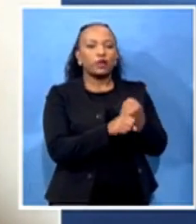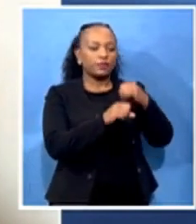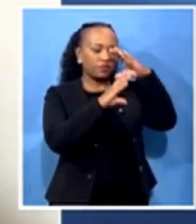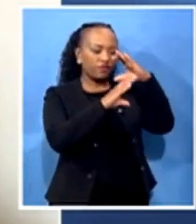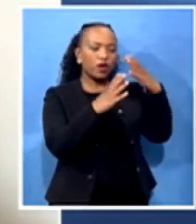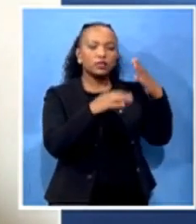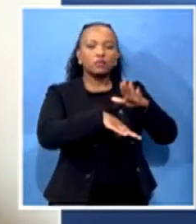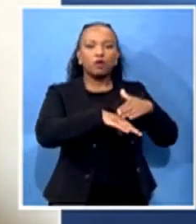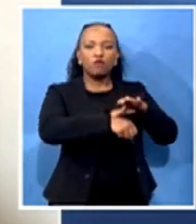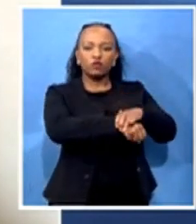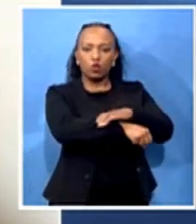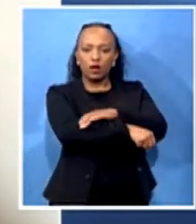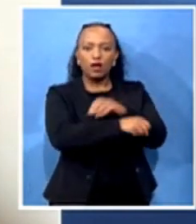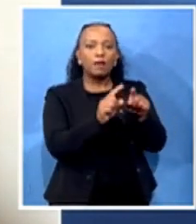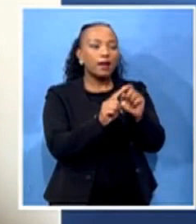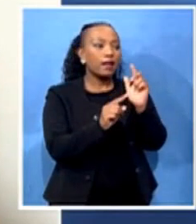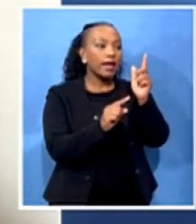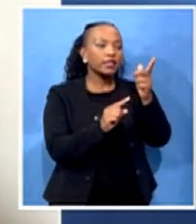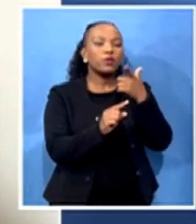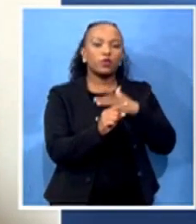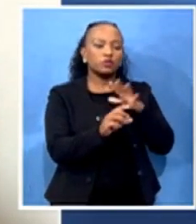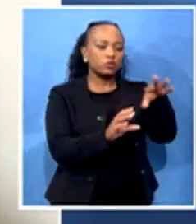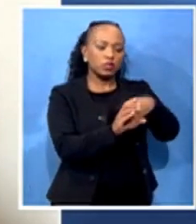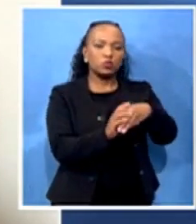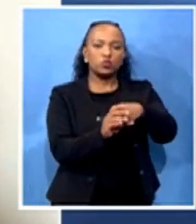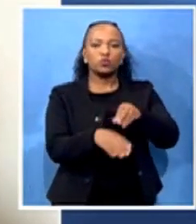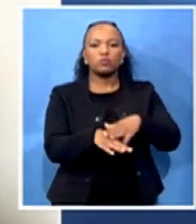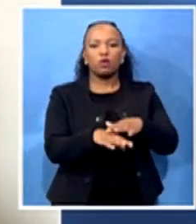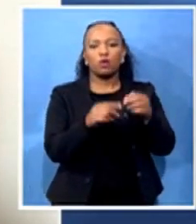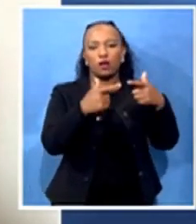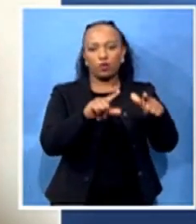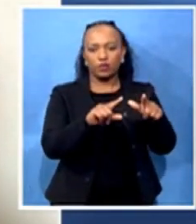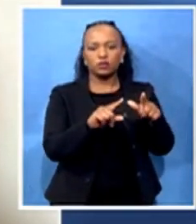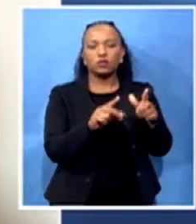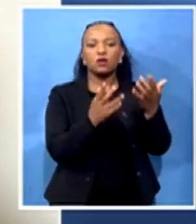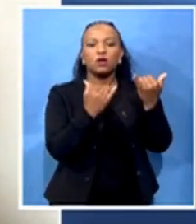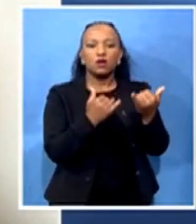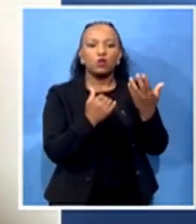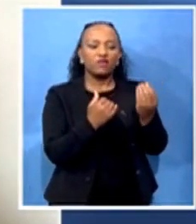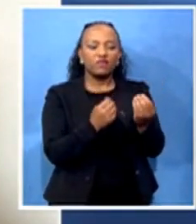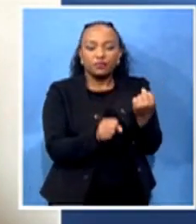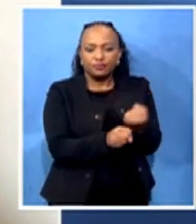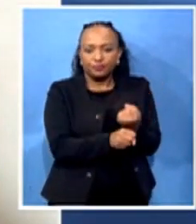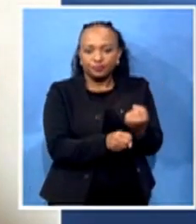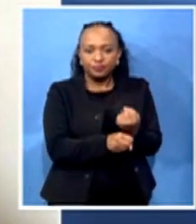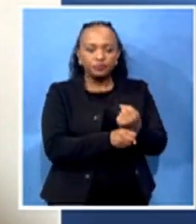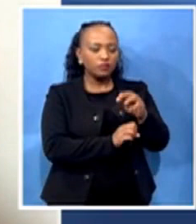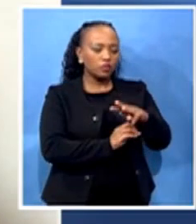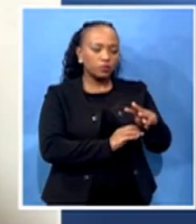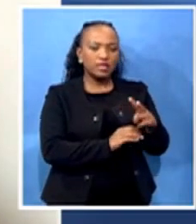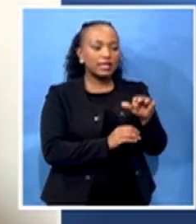other languages. We do have other extensive work on our website and apps that also